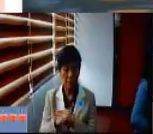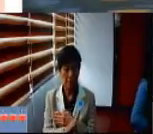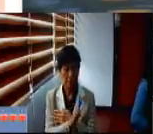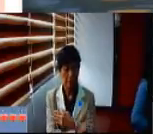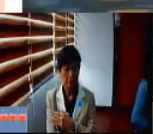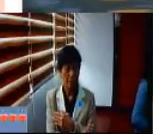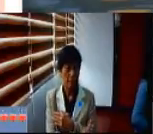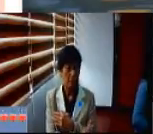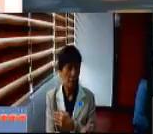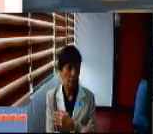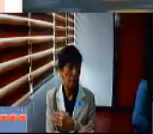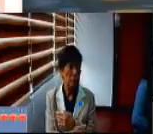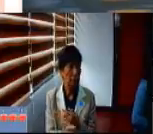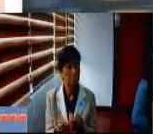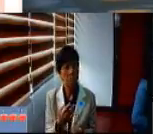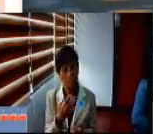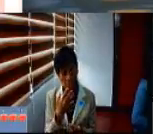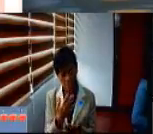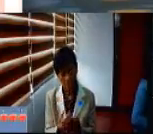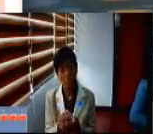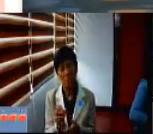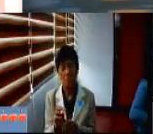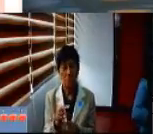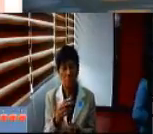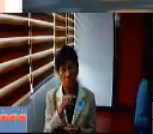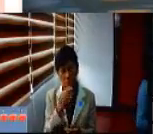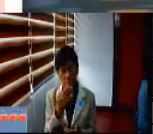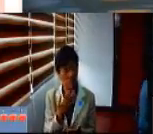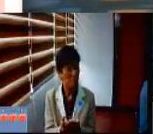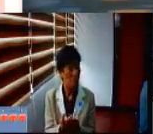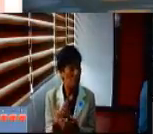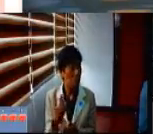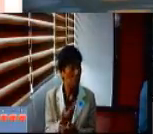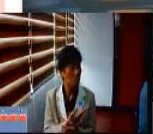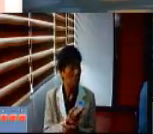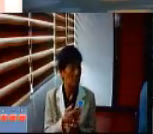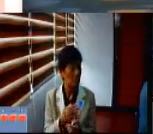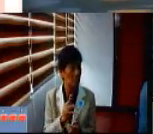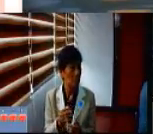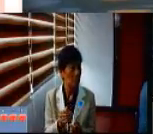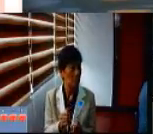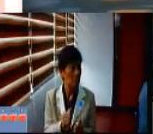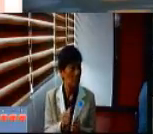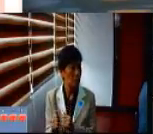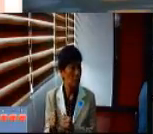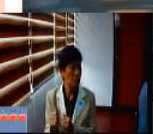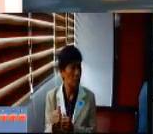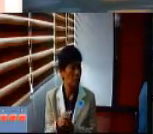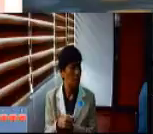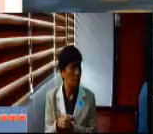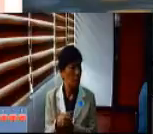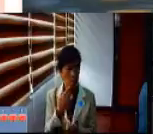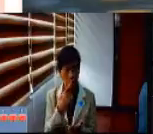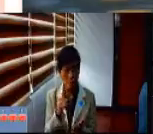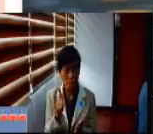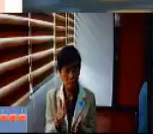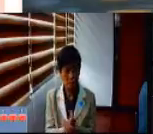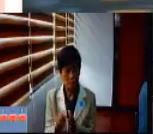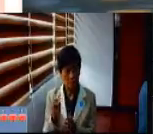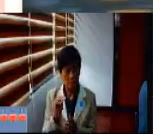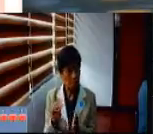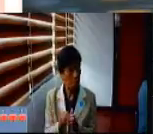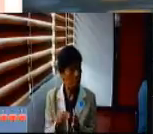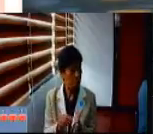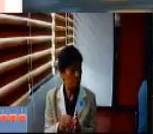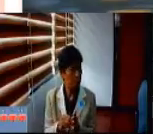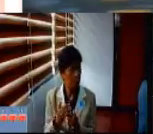Fortunately or unfortunately, we were actually tasked by the Supreme Court Mandamus, NFRDI, to do the fisheries resources and